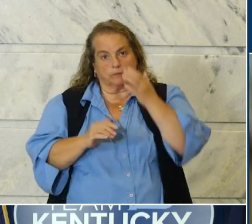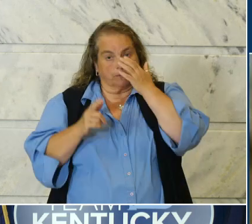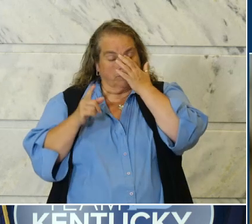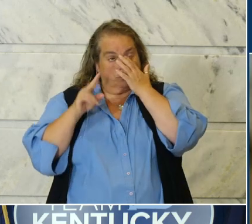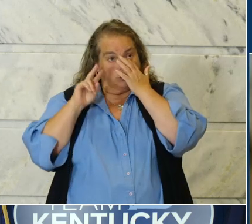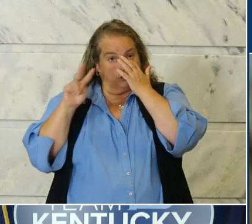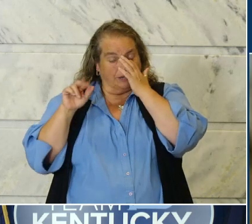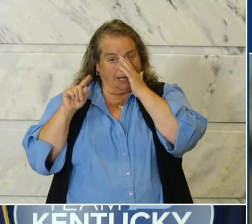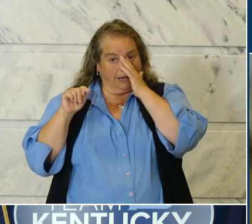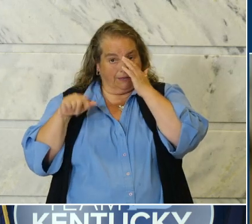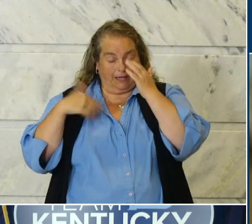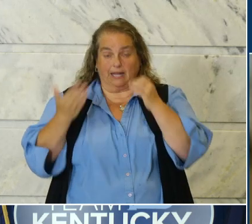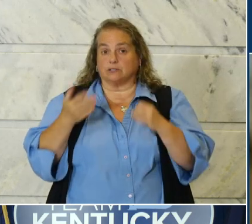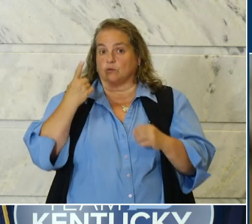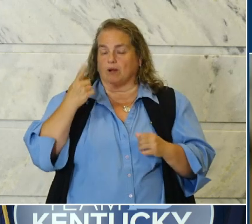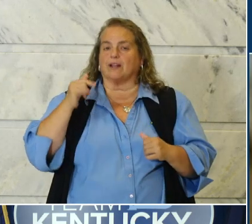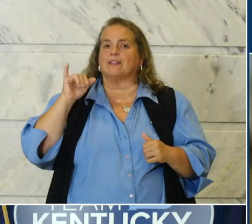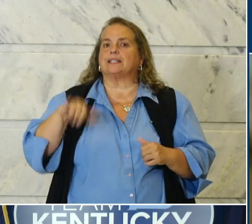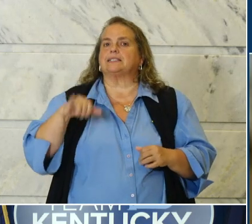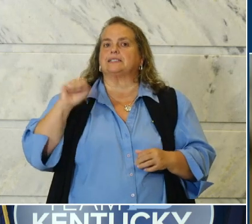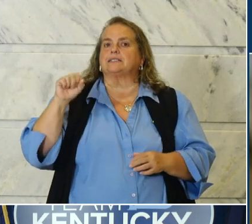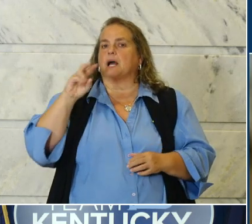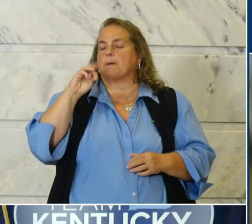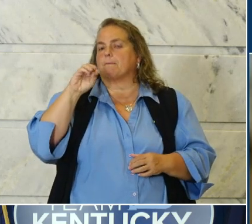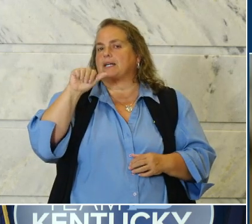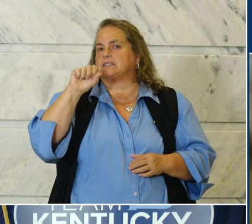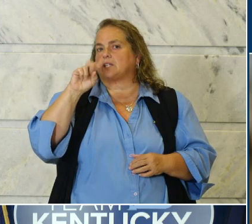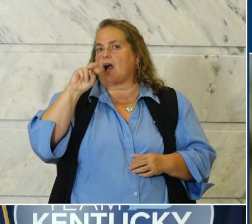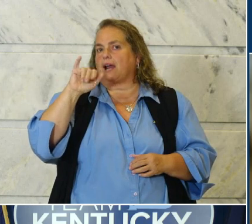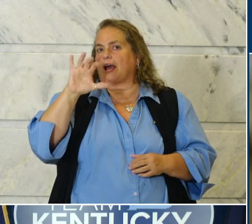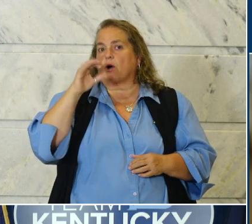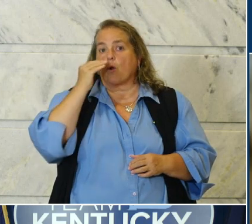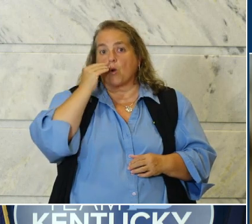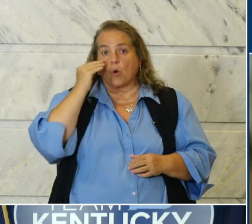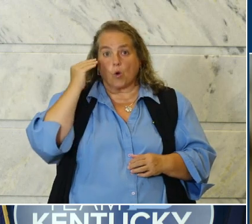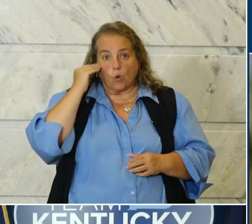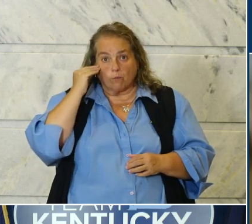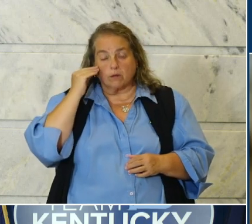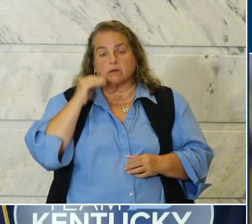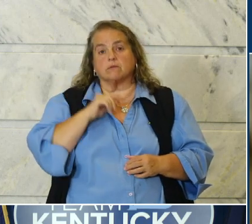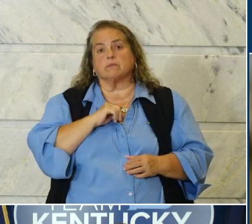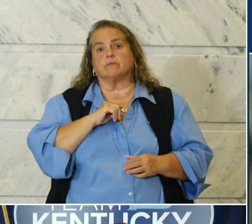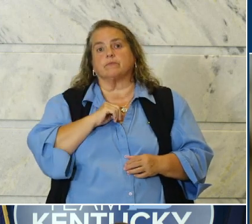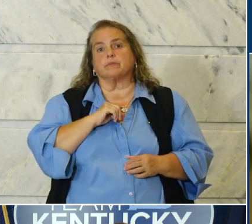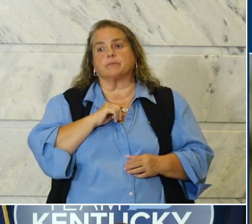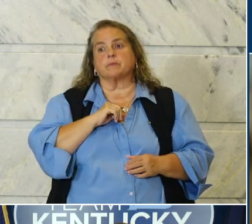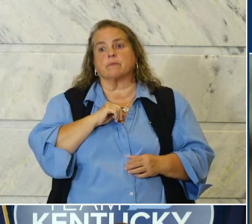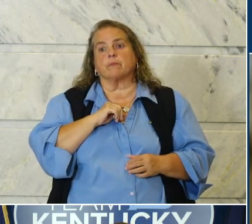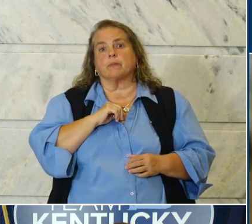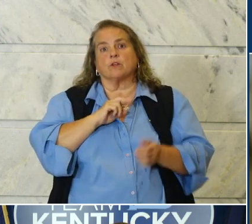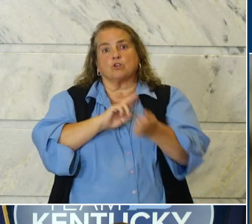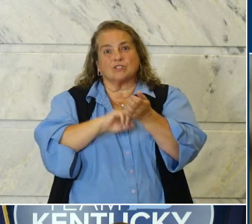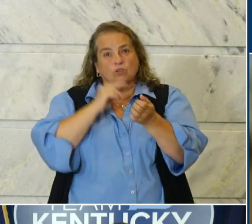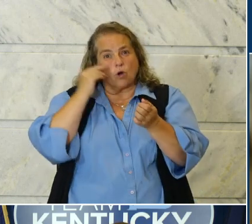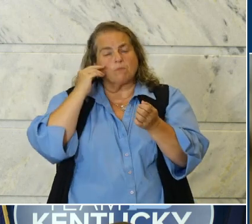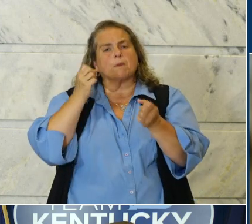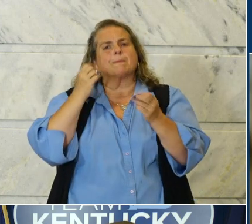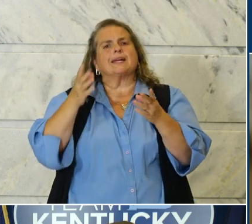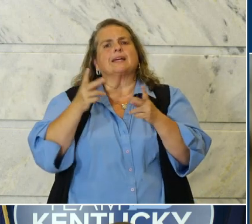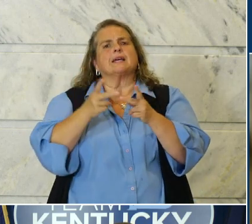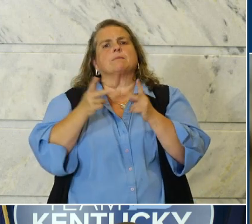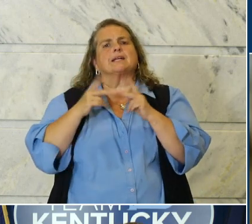at the next one. This is the Masonic Homes. A lot of our facilities that help our